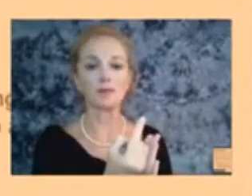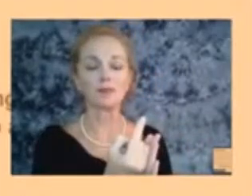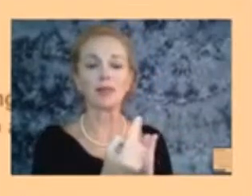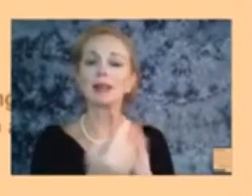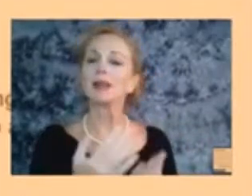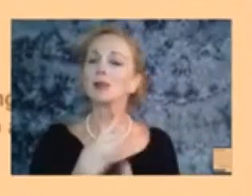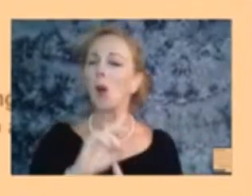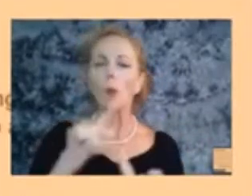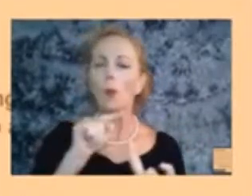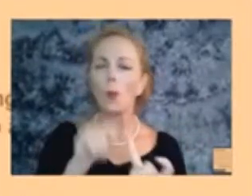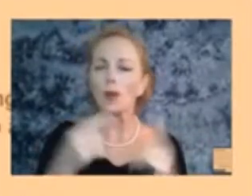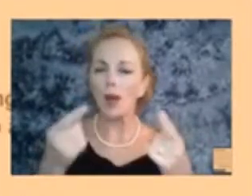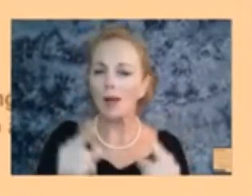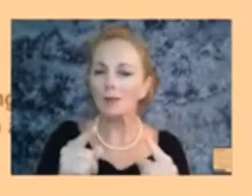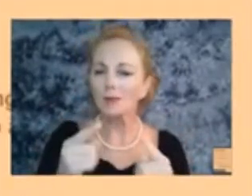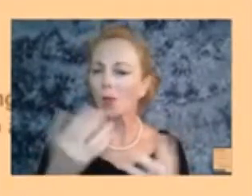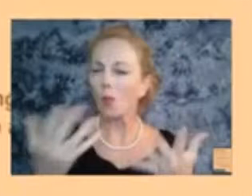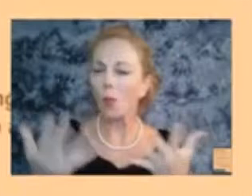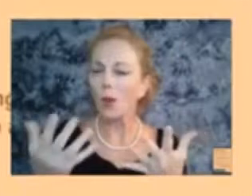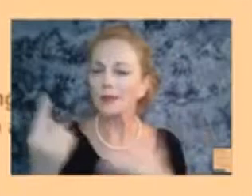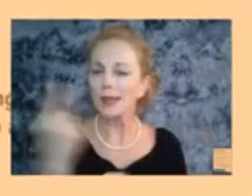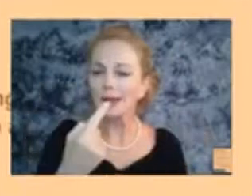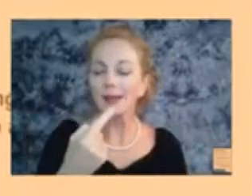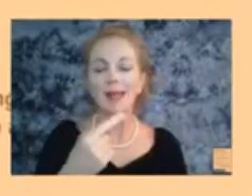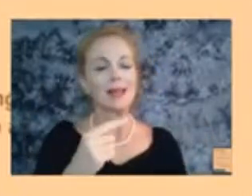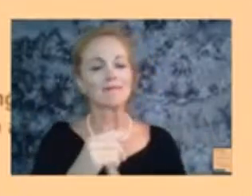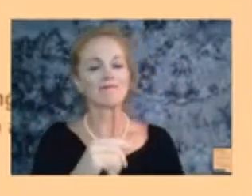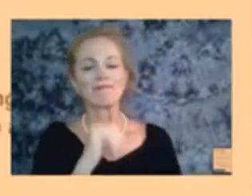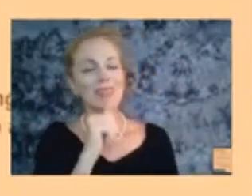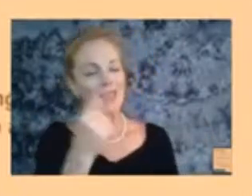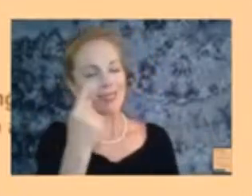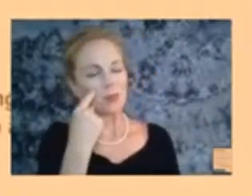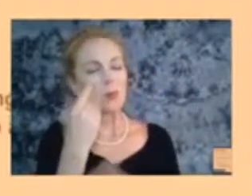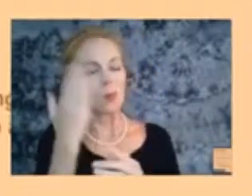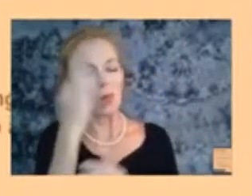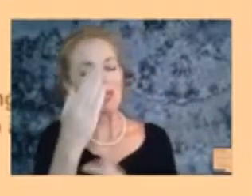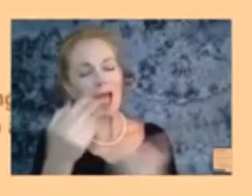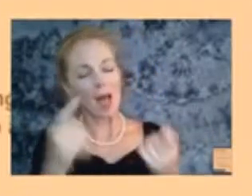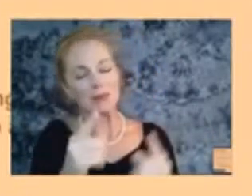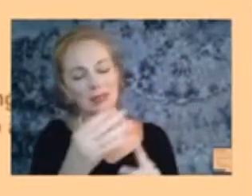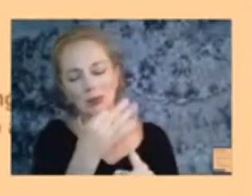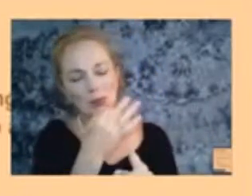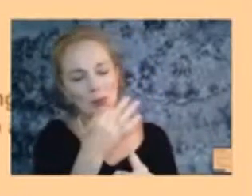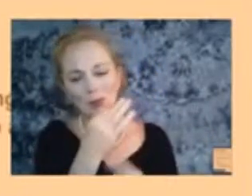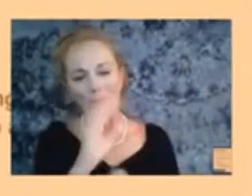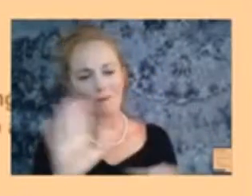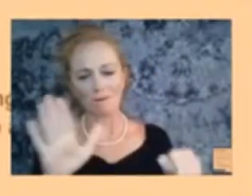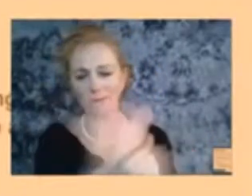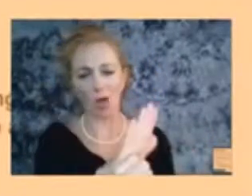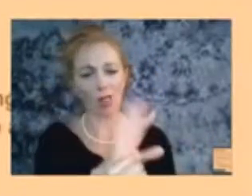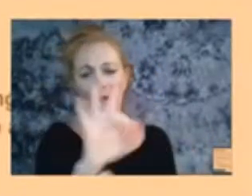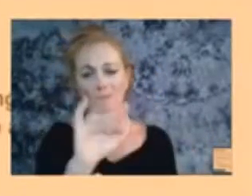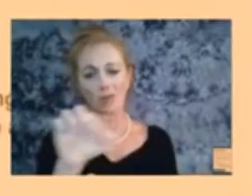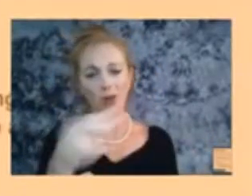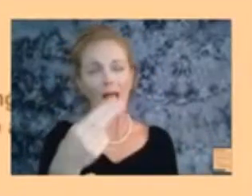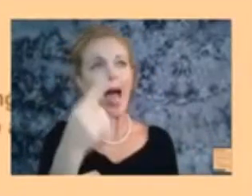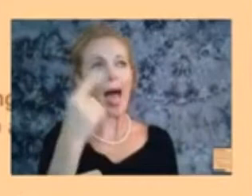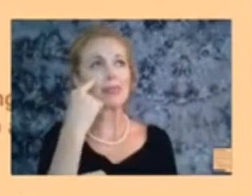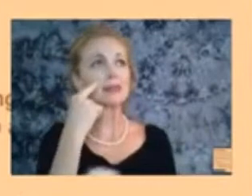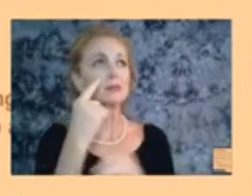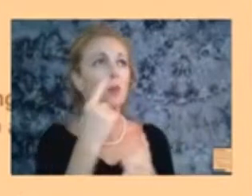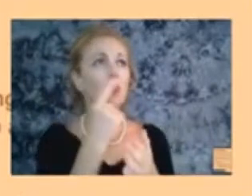to implement full furloughs anytime soon. I believe that we would still be weeks out from that